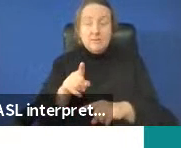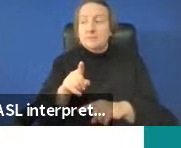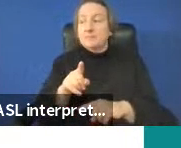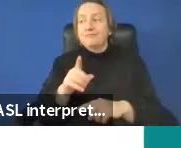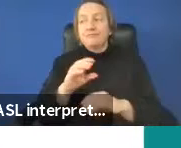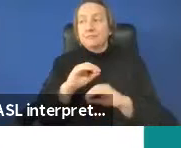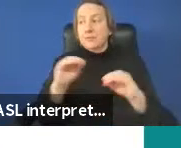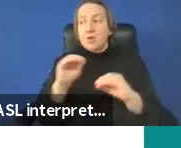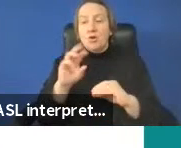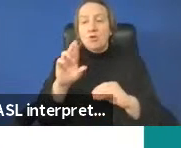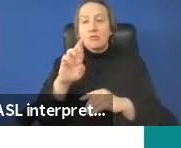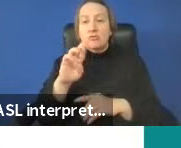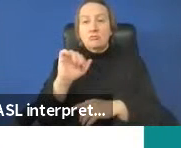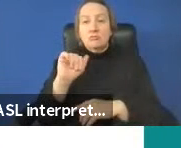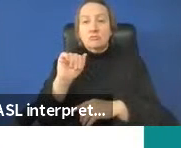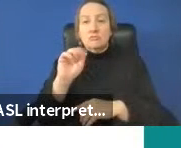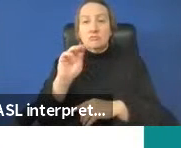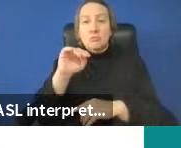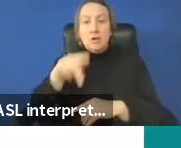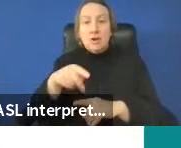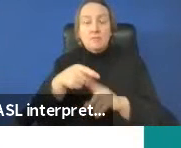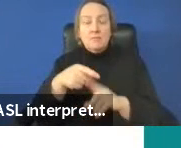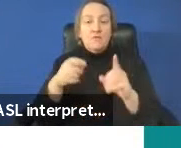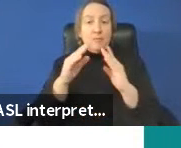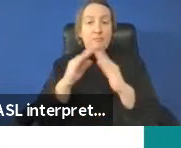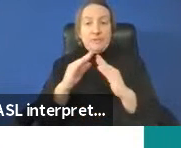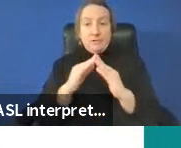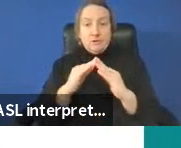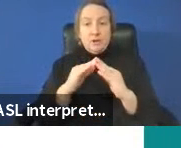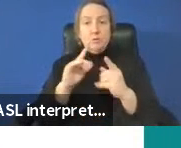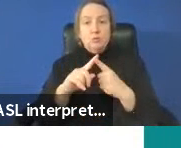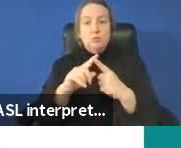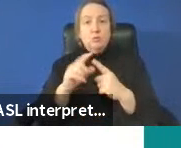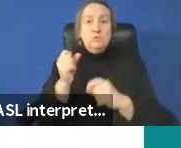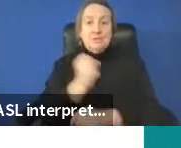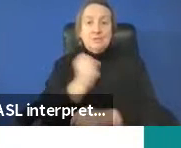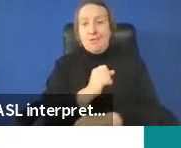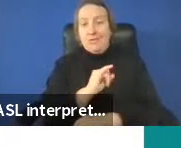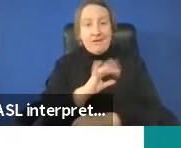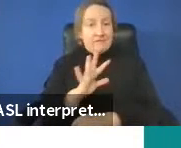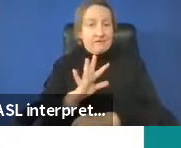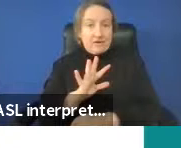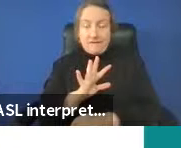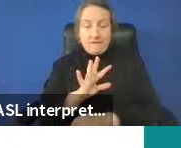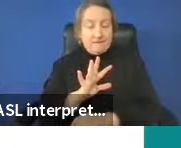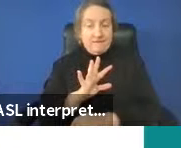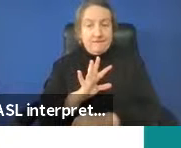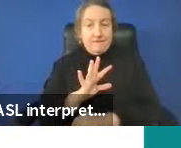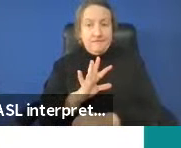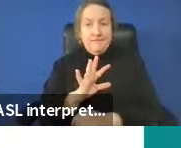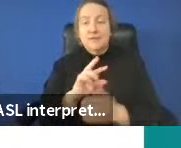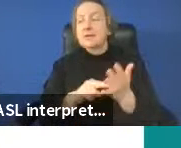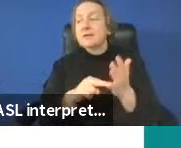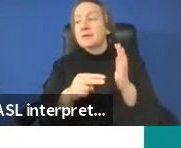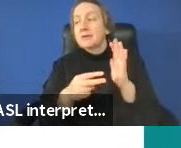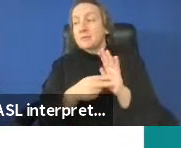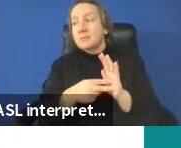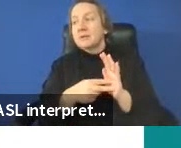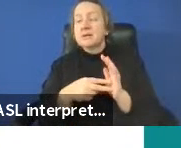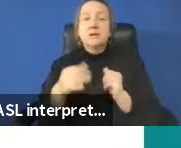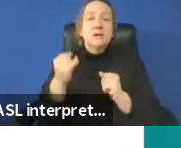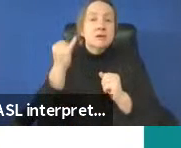not be any ramps from downtown to South I-5. So in that case, if you